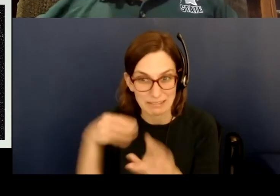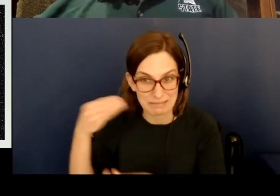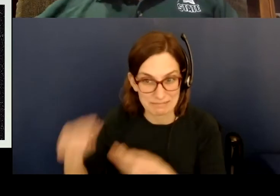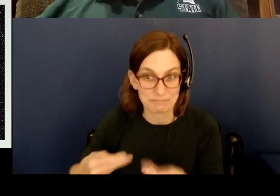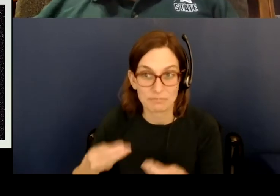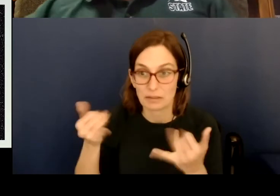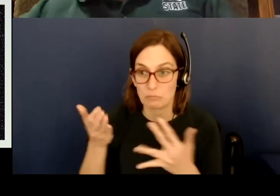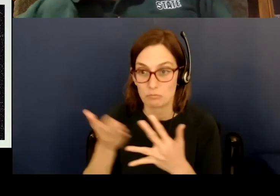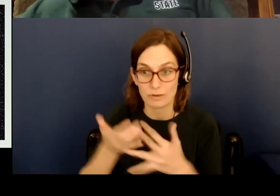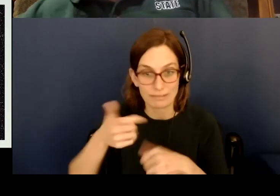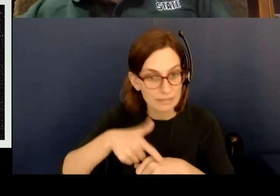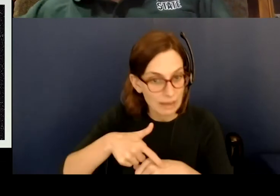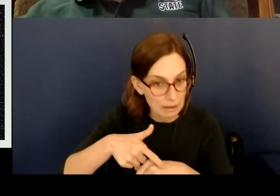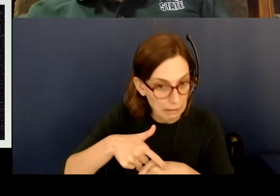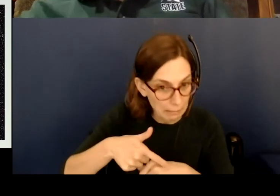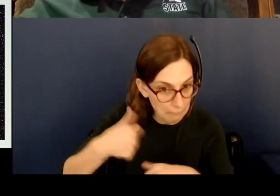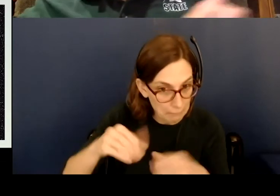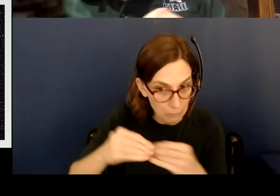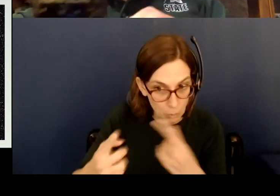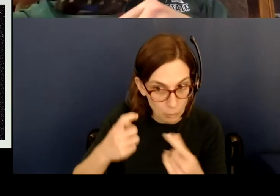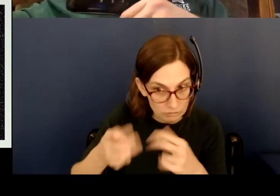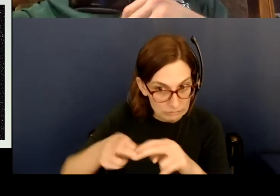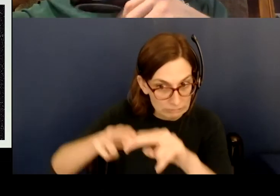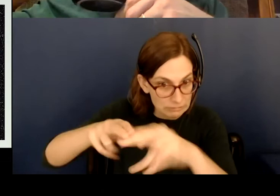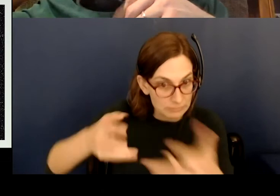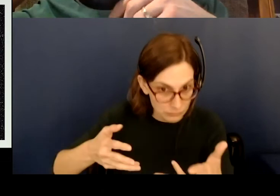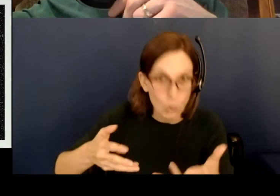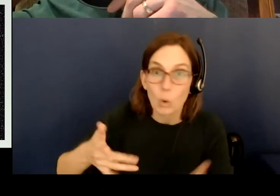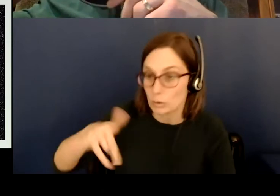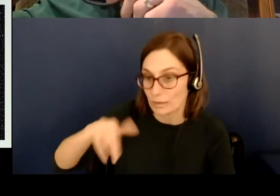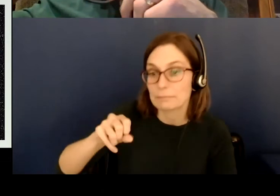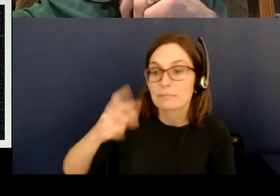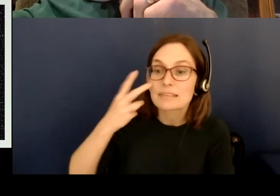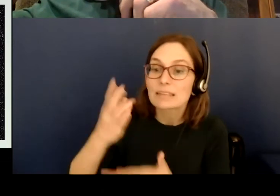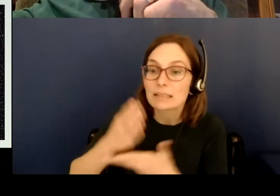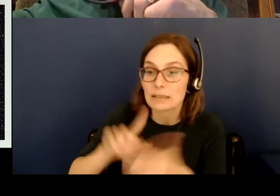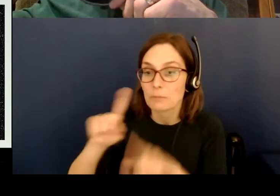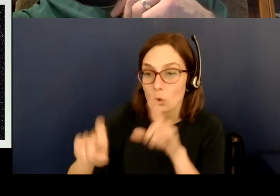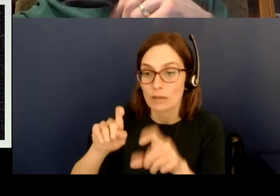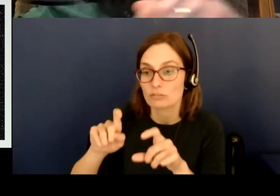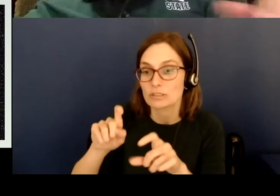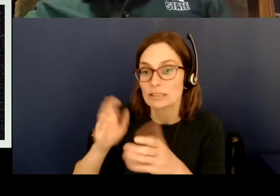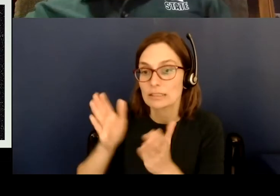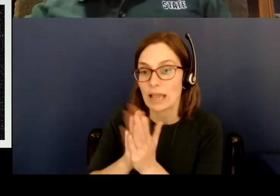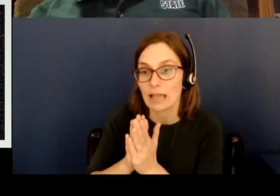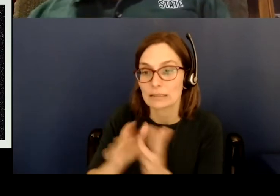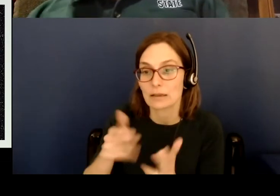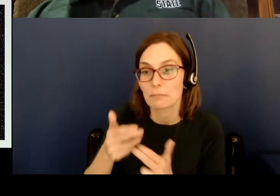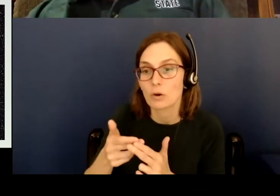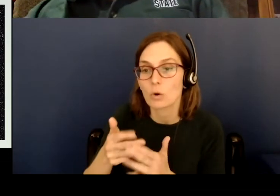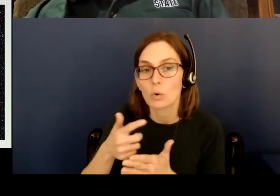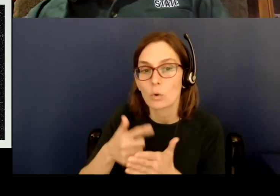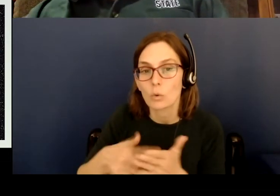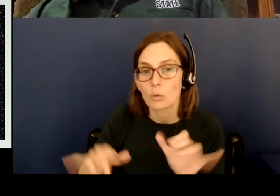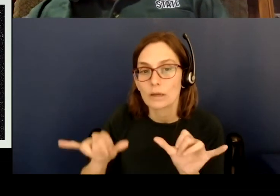break time. Have there any questions been building up? I've seen a couple of questions asking about what scale you're